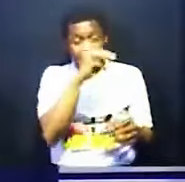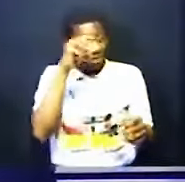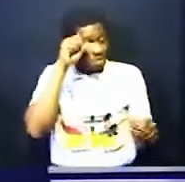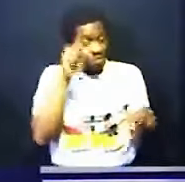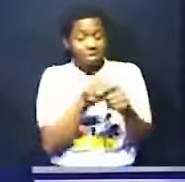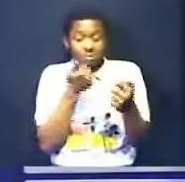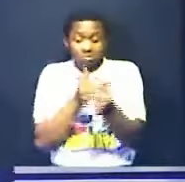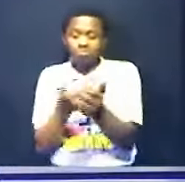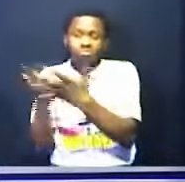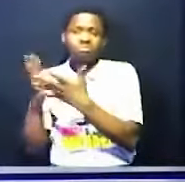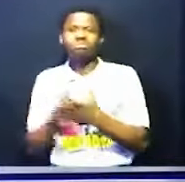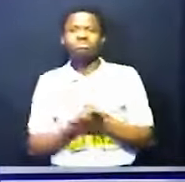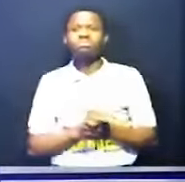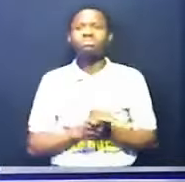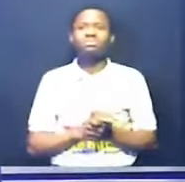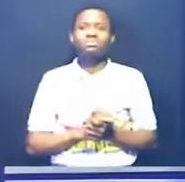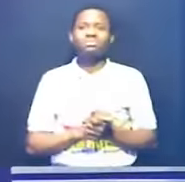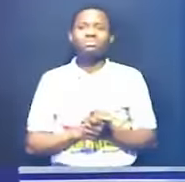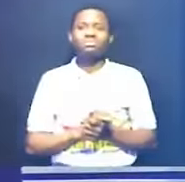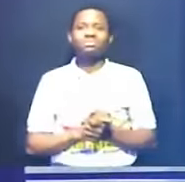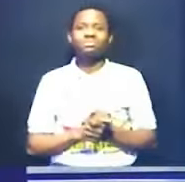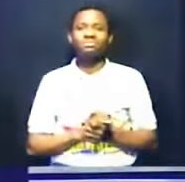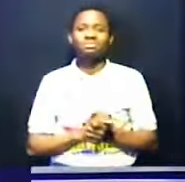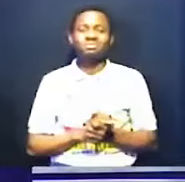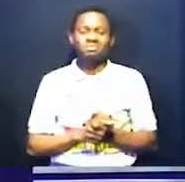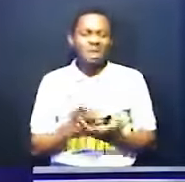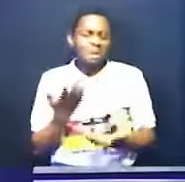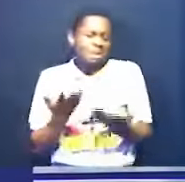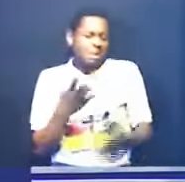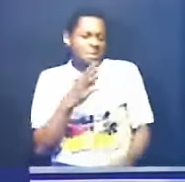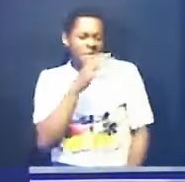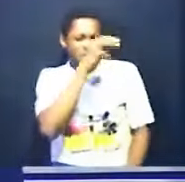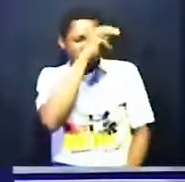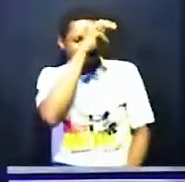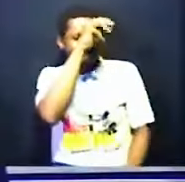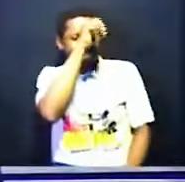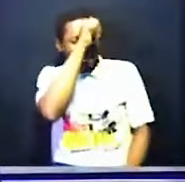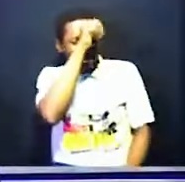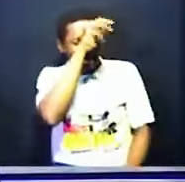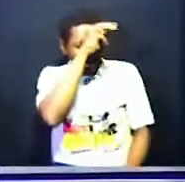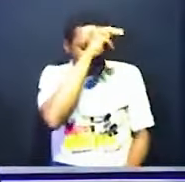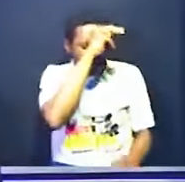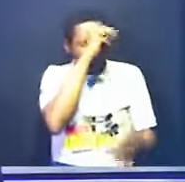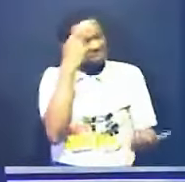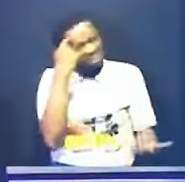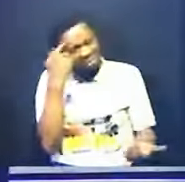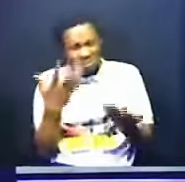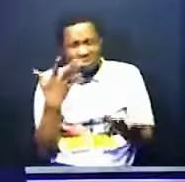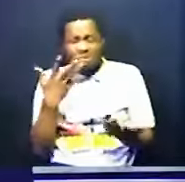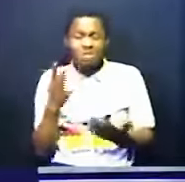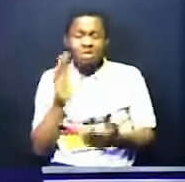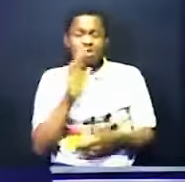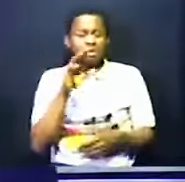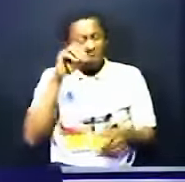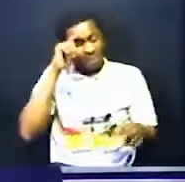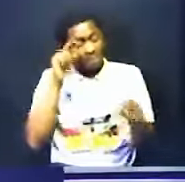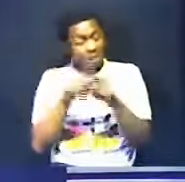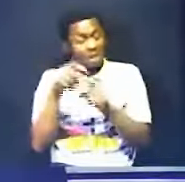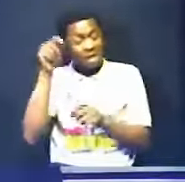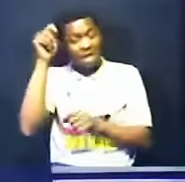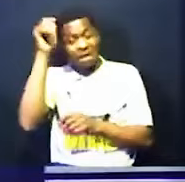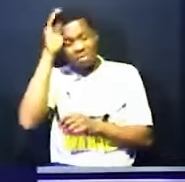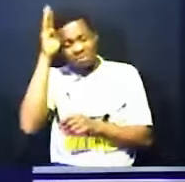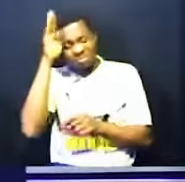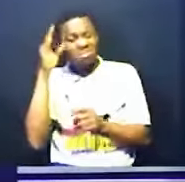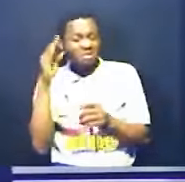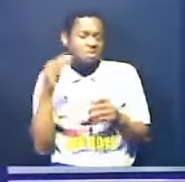enko. Amnon might have thought that maybe his brother has forgiven him, so that will be a way of patching up. So Amnon went. You did